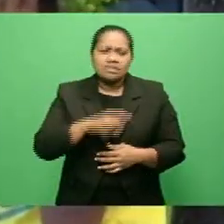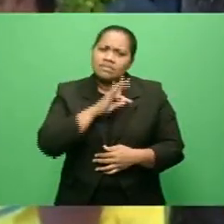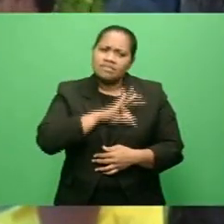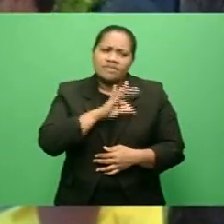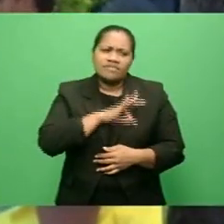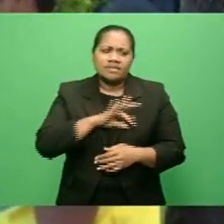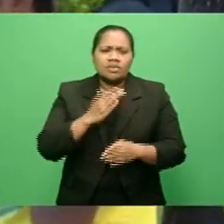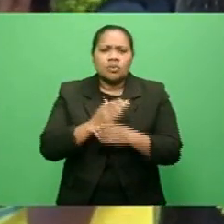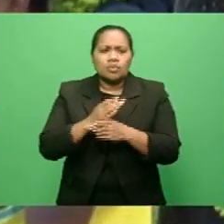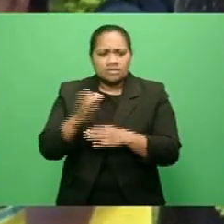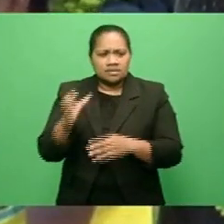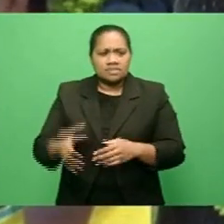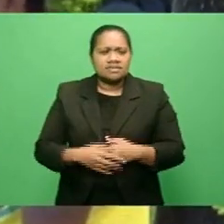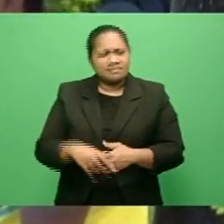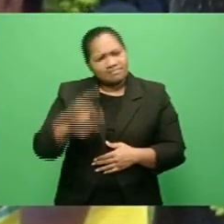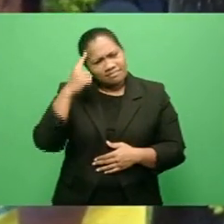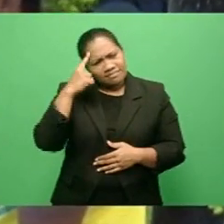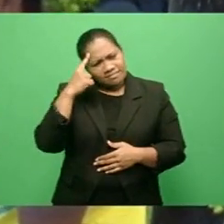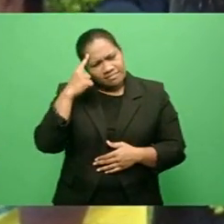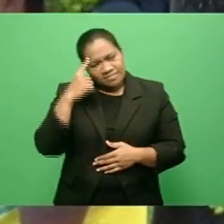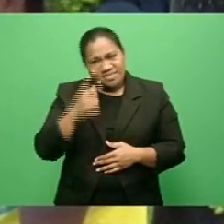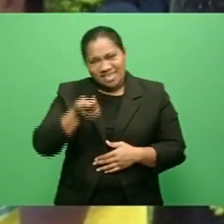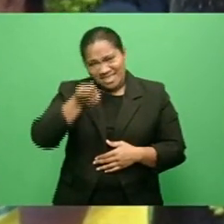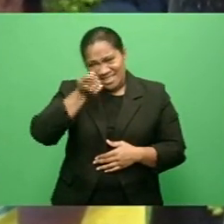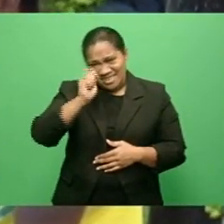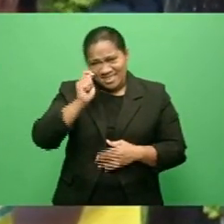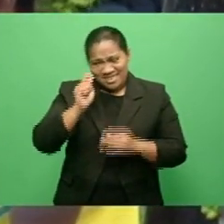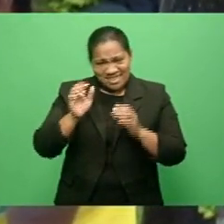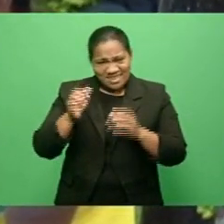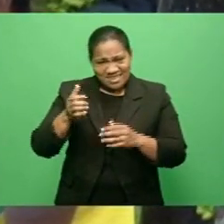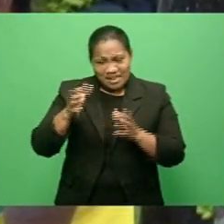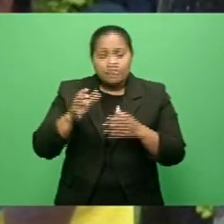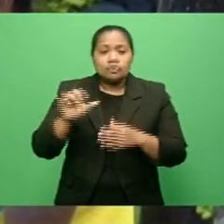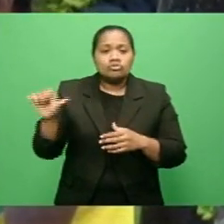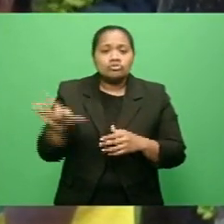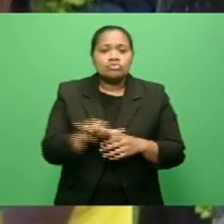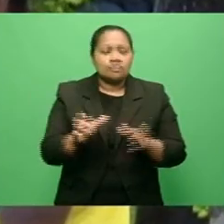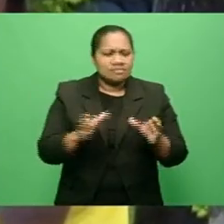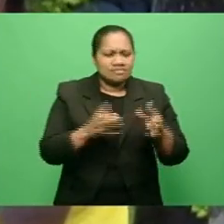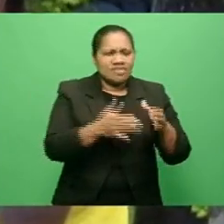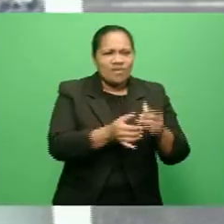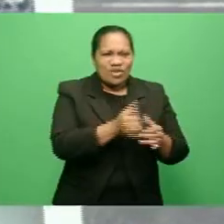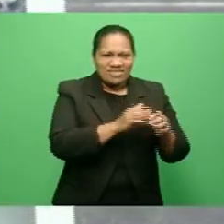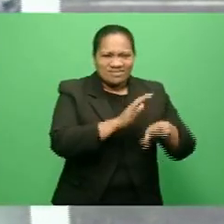the workers. I think nightclubs should operate as bars for the sake of their employees.